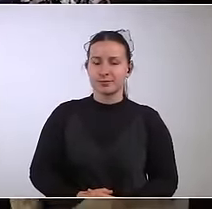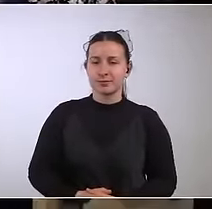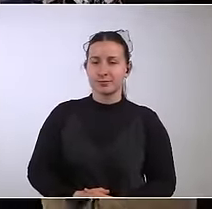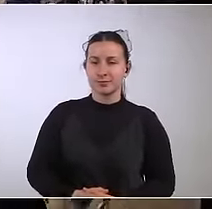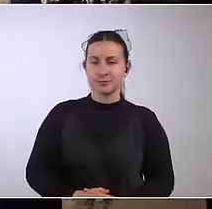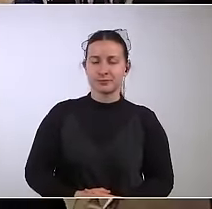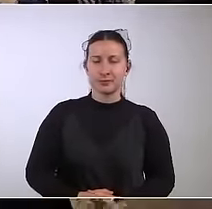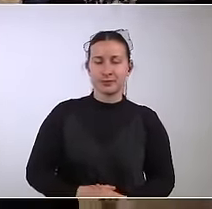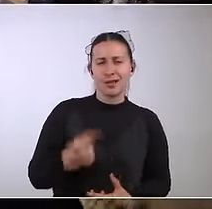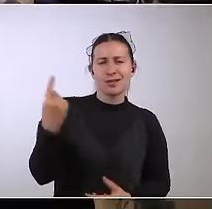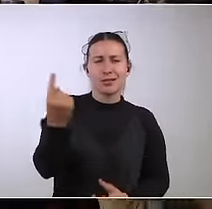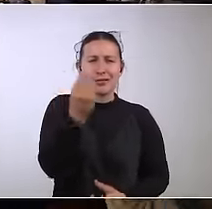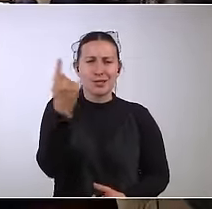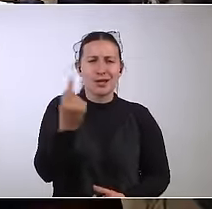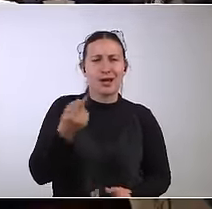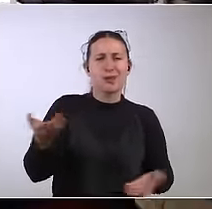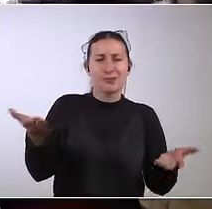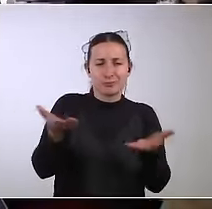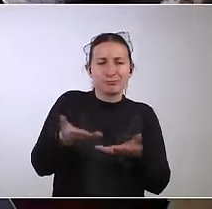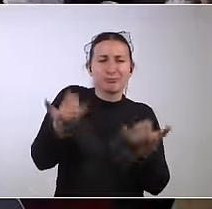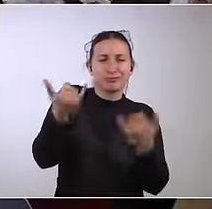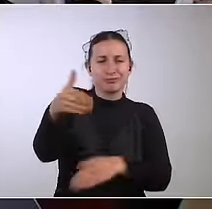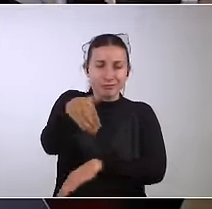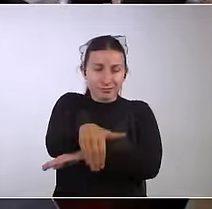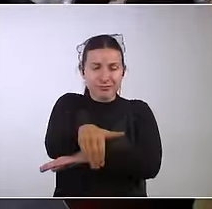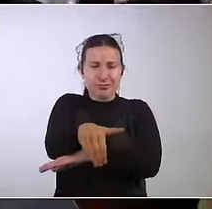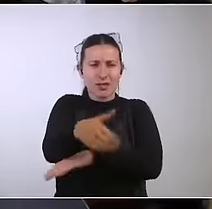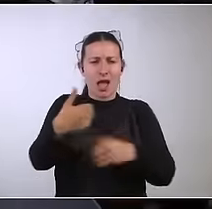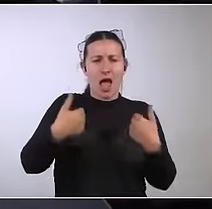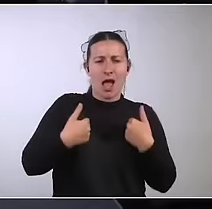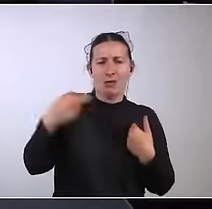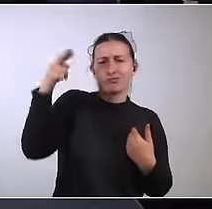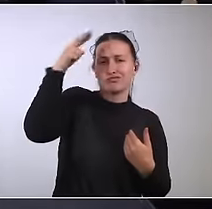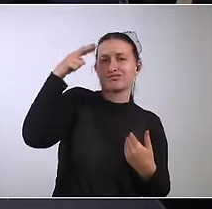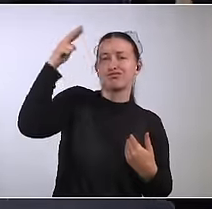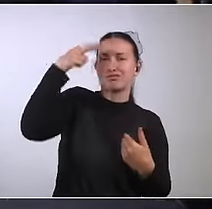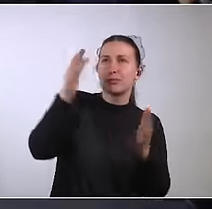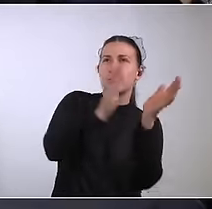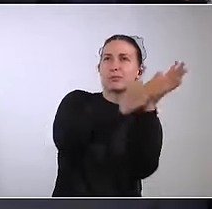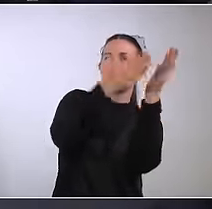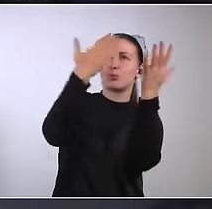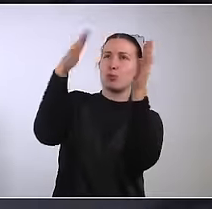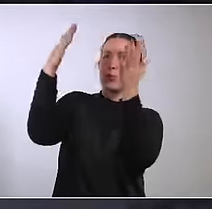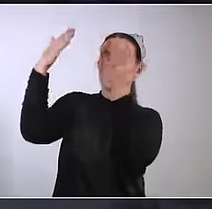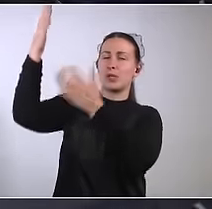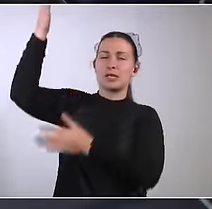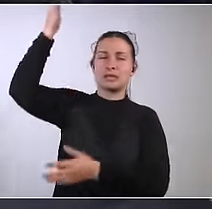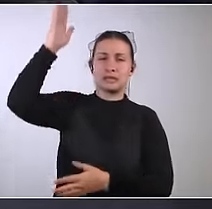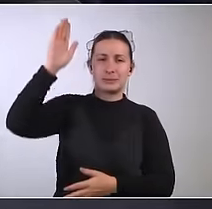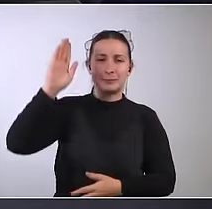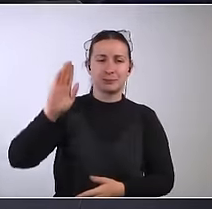If there's somebody here tonight that's got a reason to praise him.